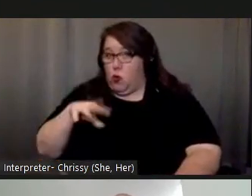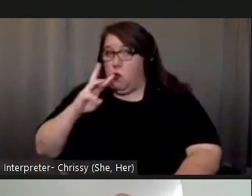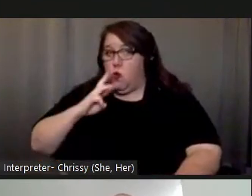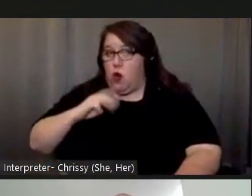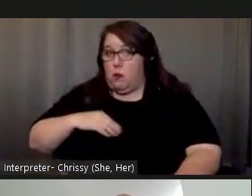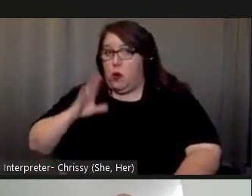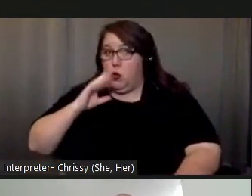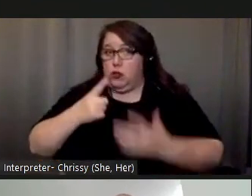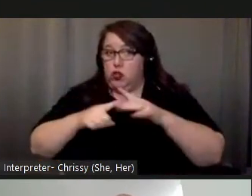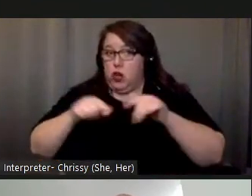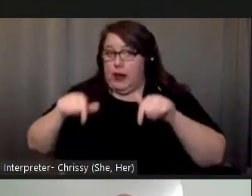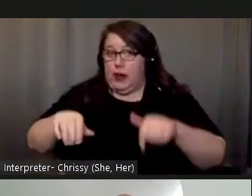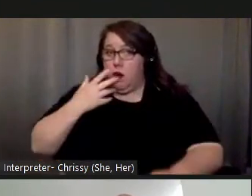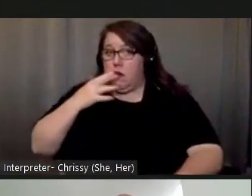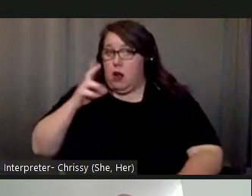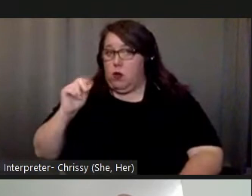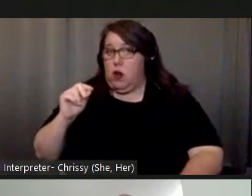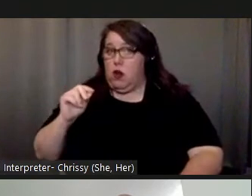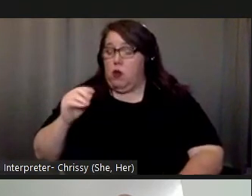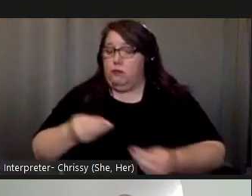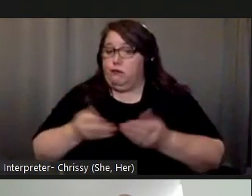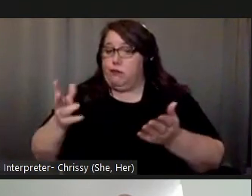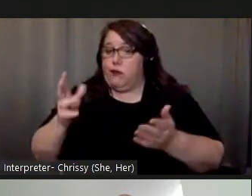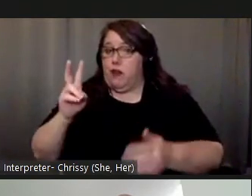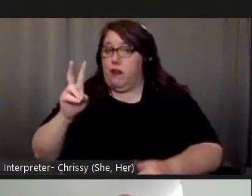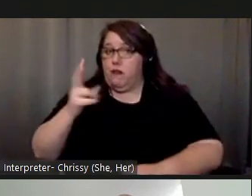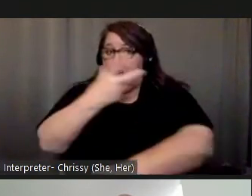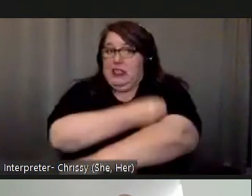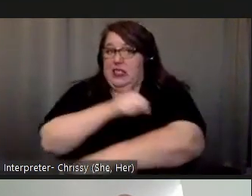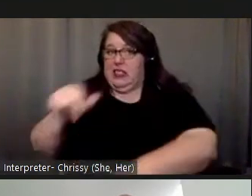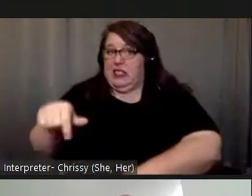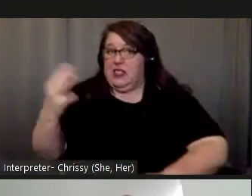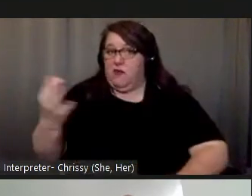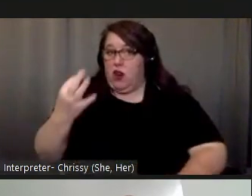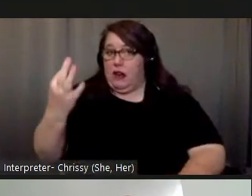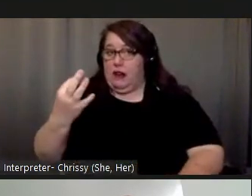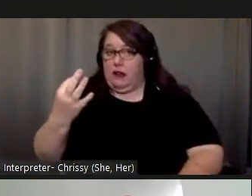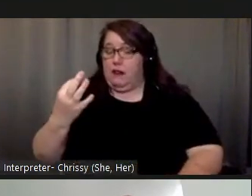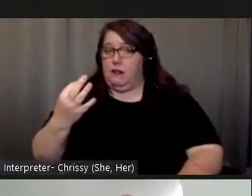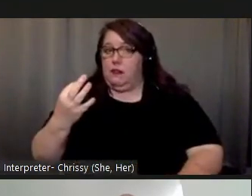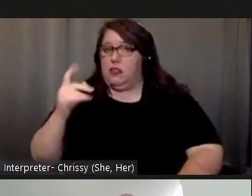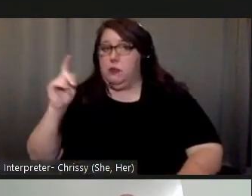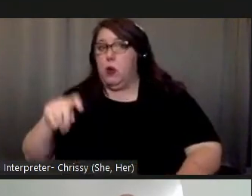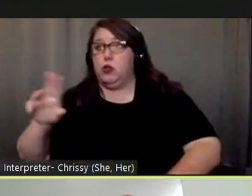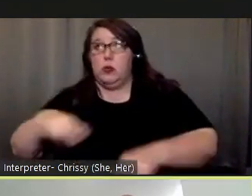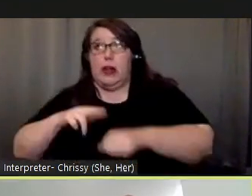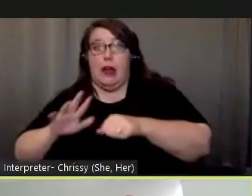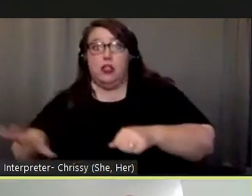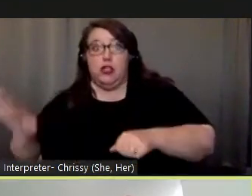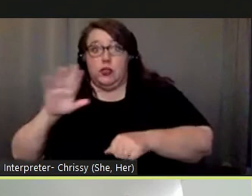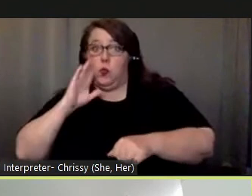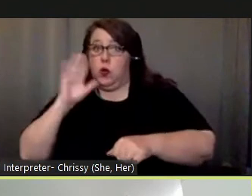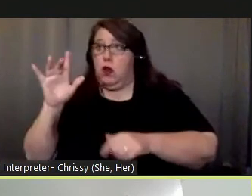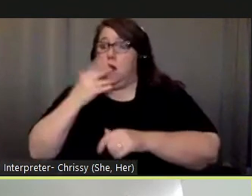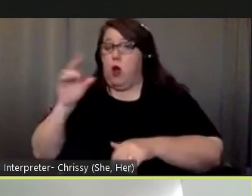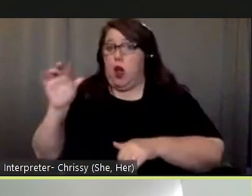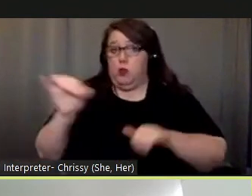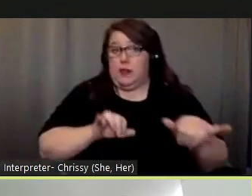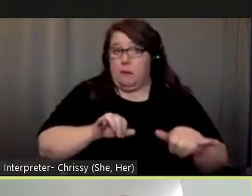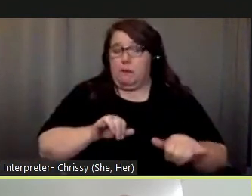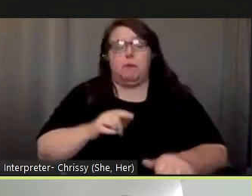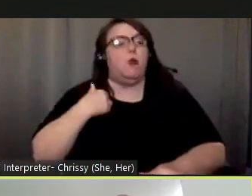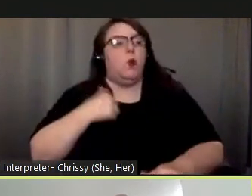starting here in Colorado administering the vaccines on Friday, like it's supposed to nationally? That is our hope.